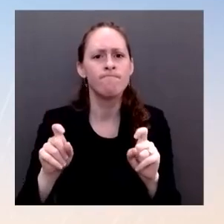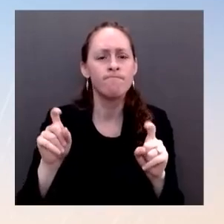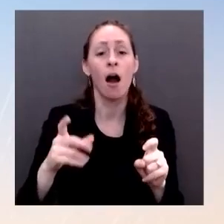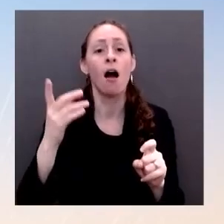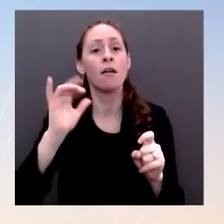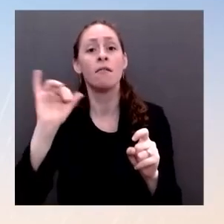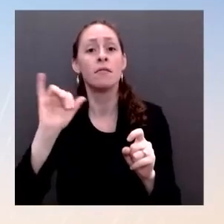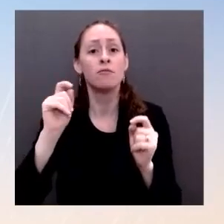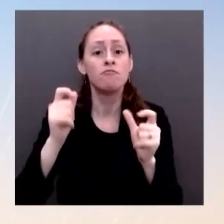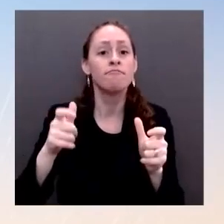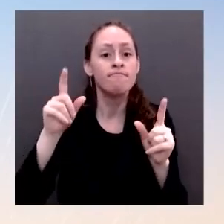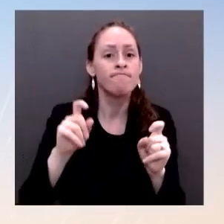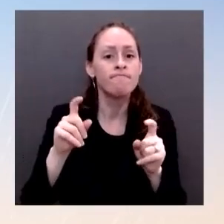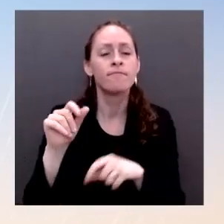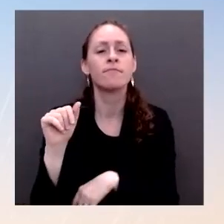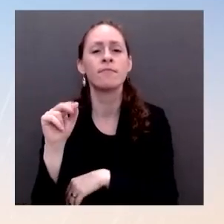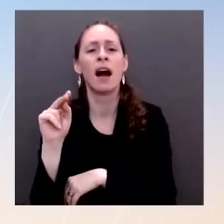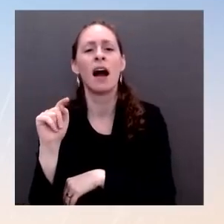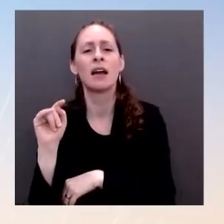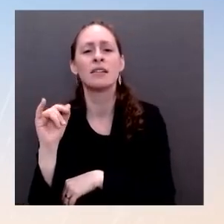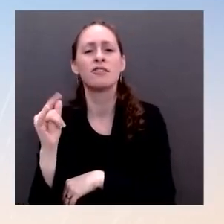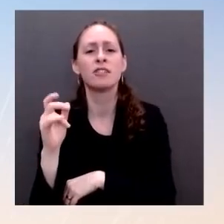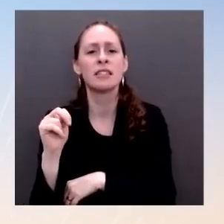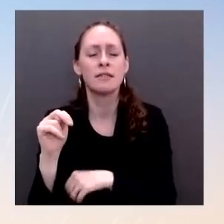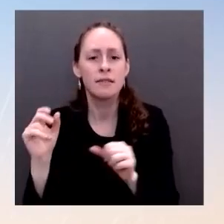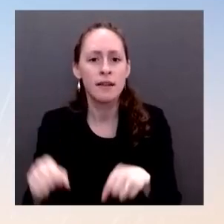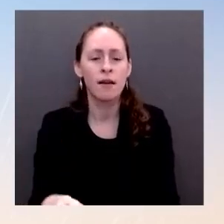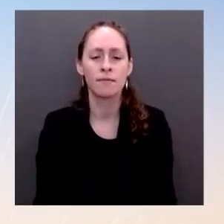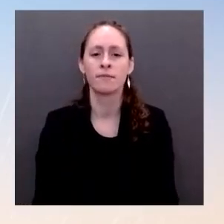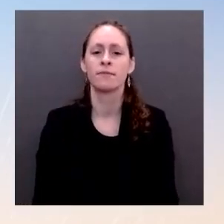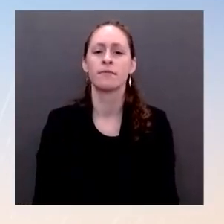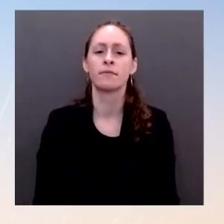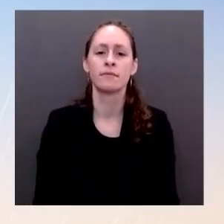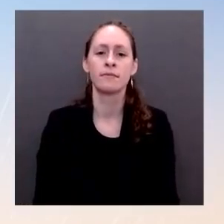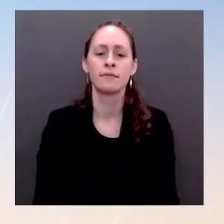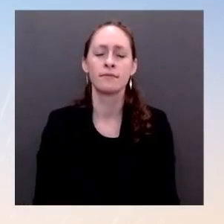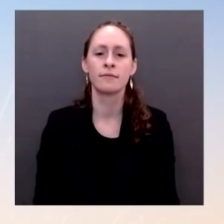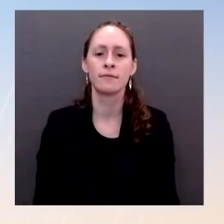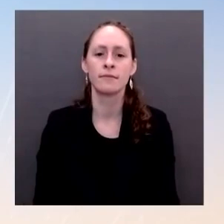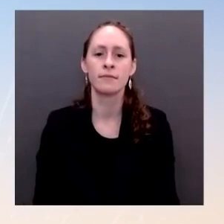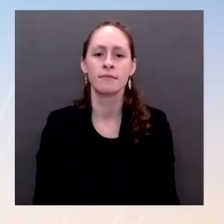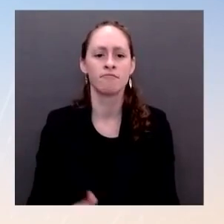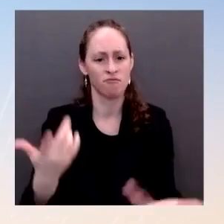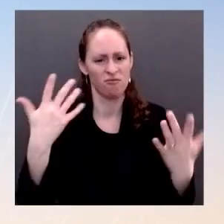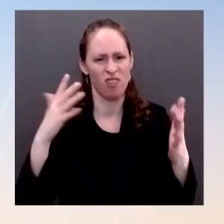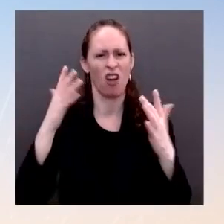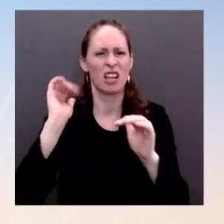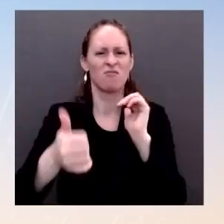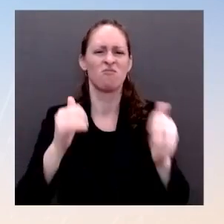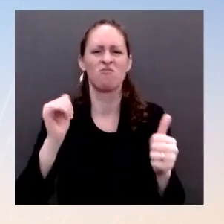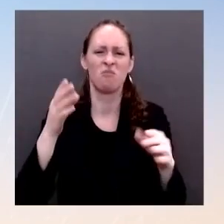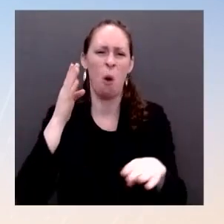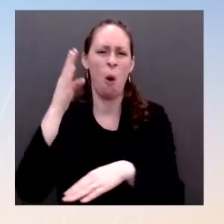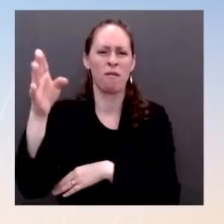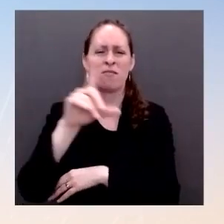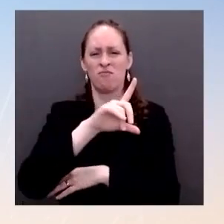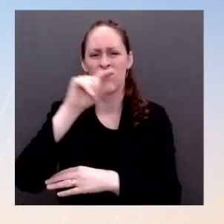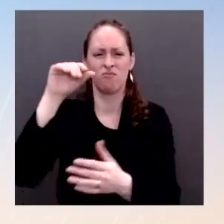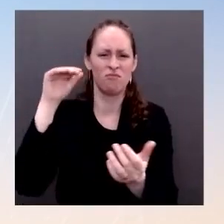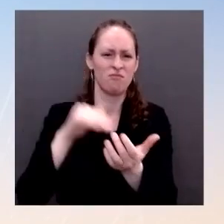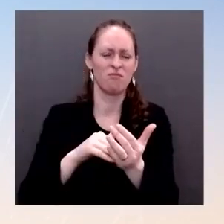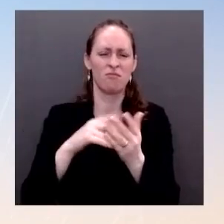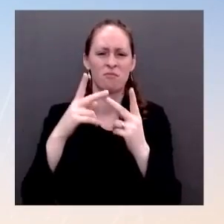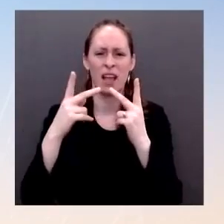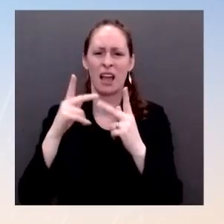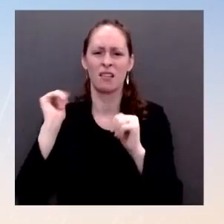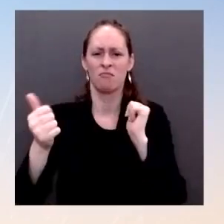at 20,000 sites across the country. We've also sent 50 million out to community health centers and rural health centers, but we're also exploring a range of options. So I'm not